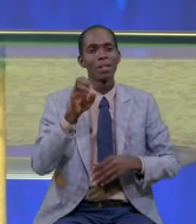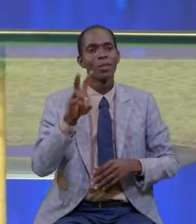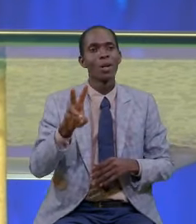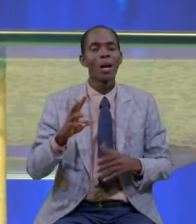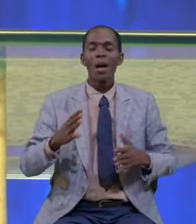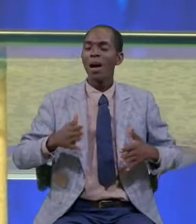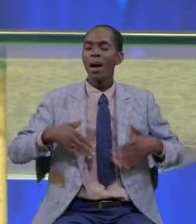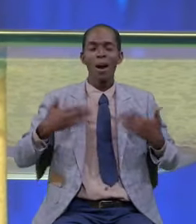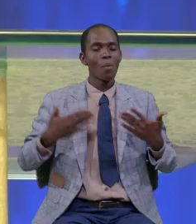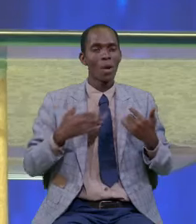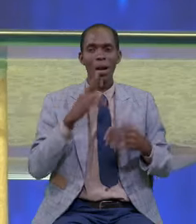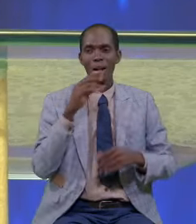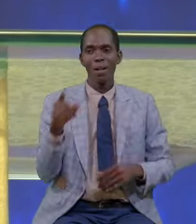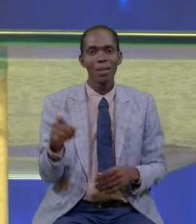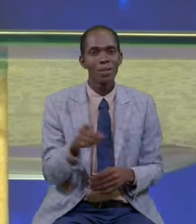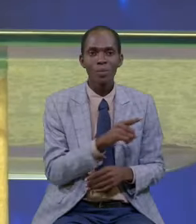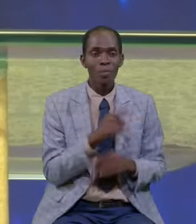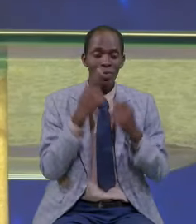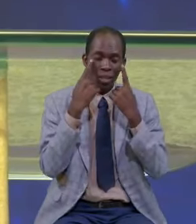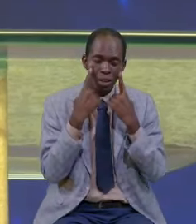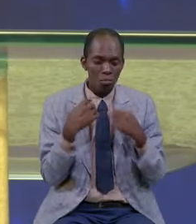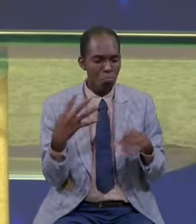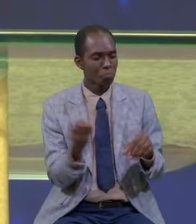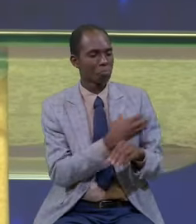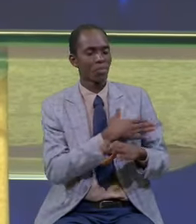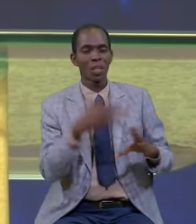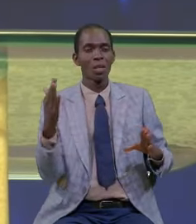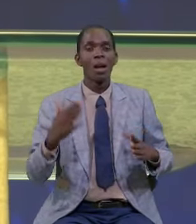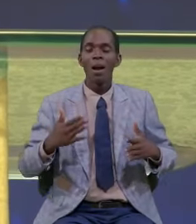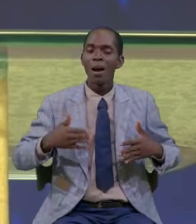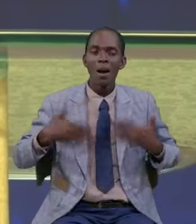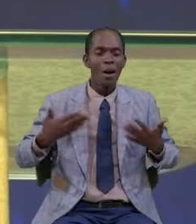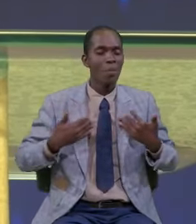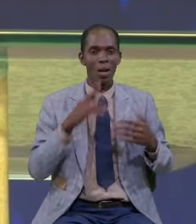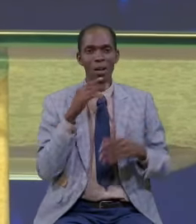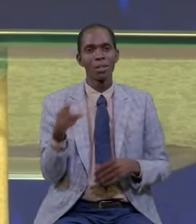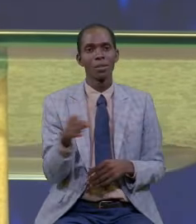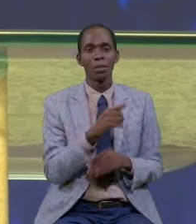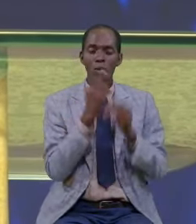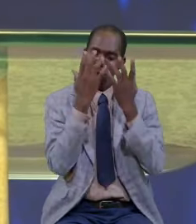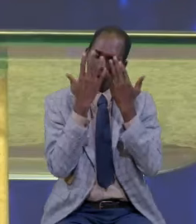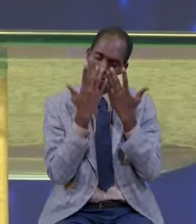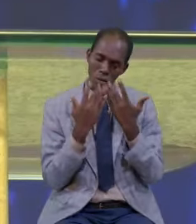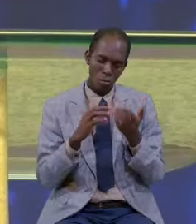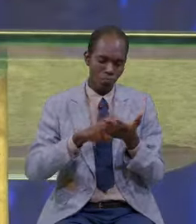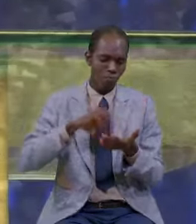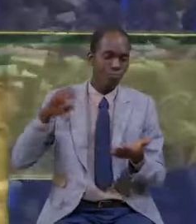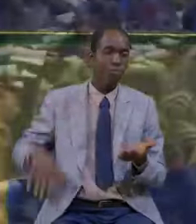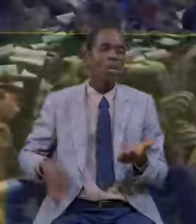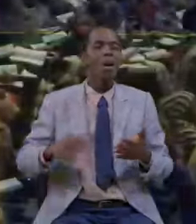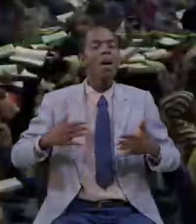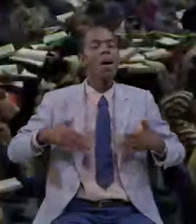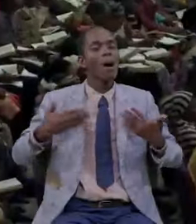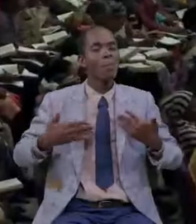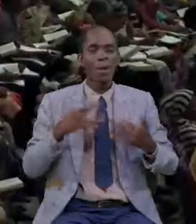Art Thou amen tears are wiped away happy Art Thou sorrow is gone happy Art